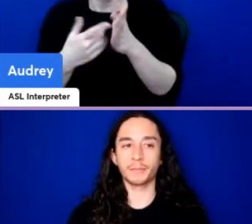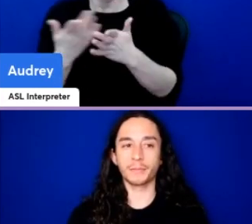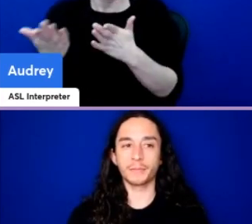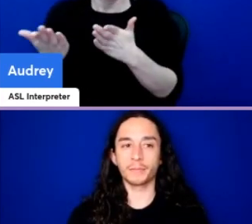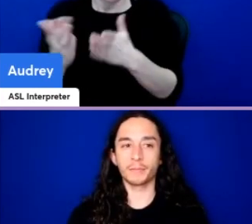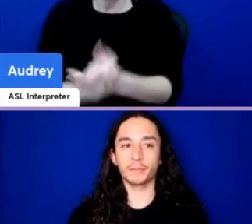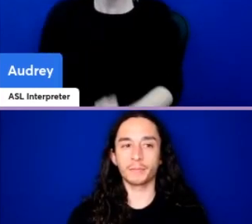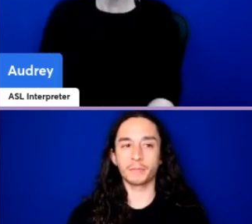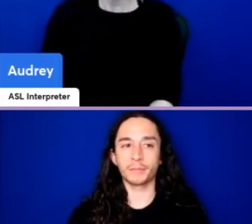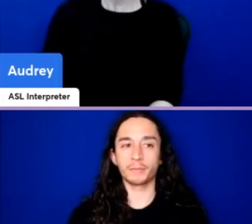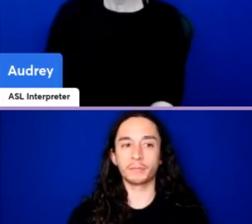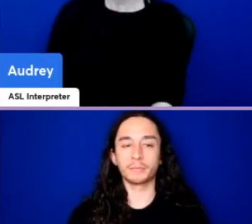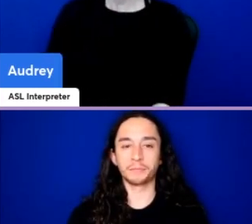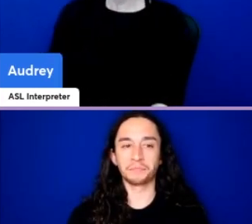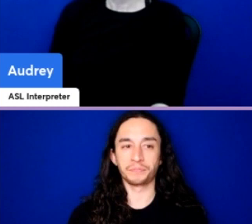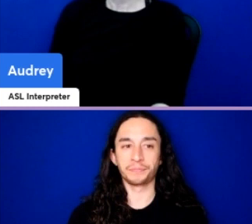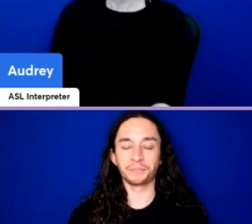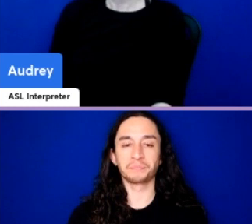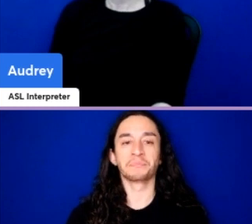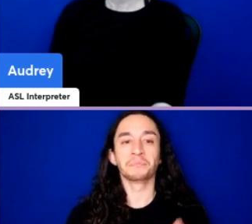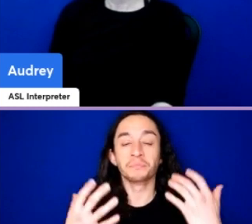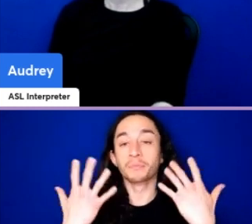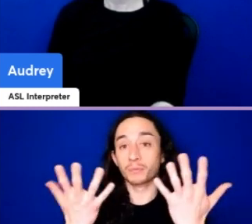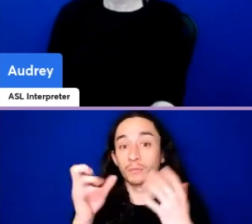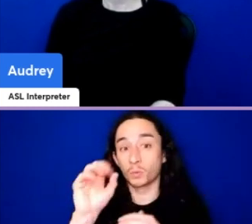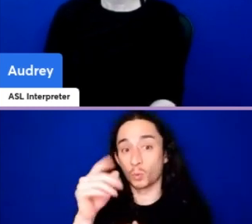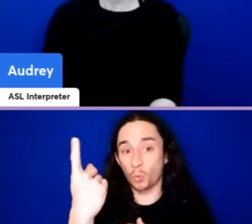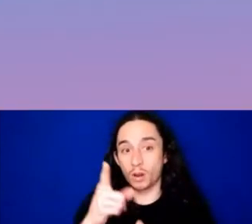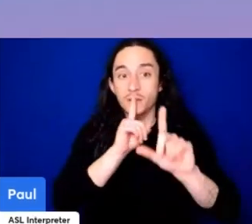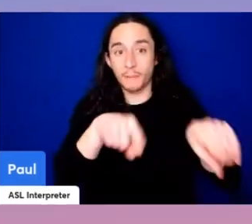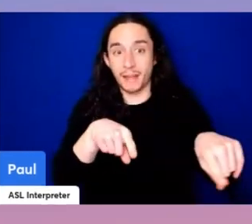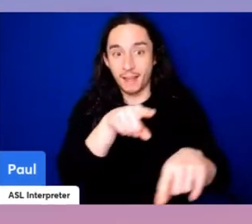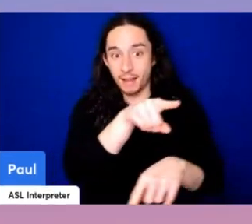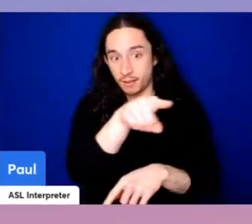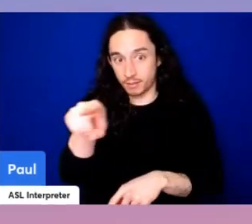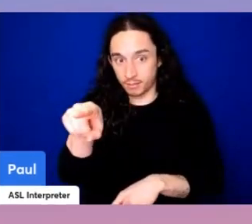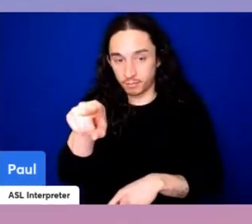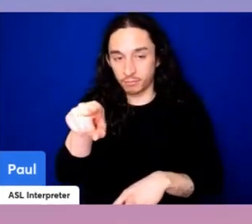So this one command client,